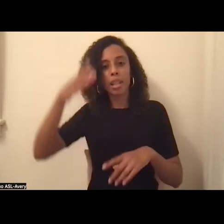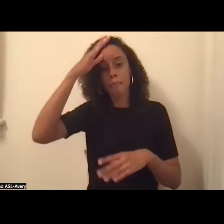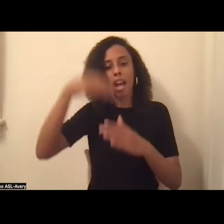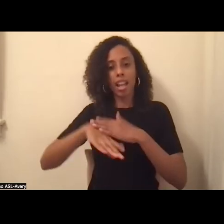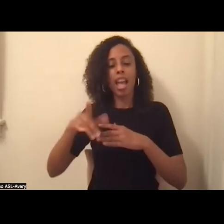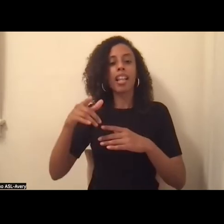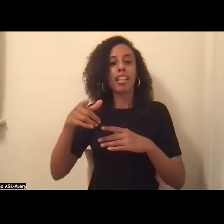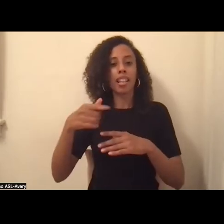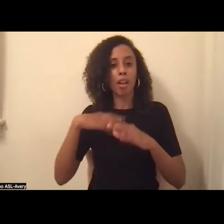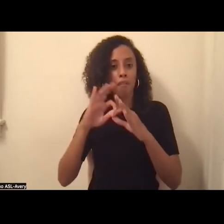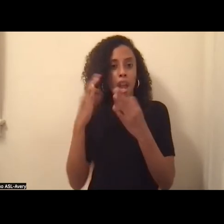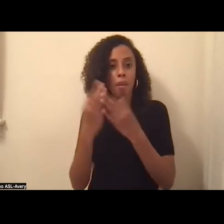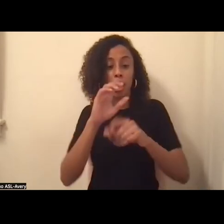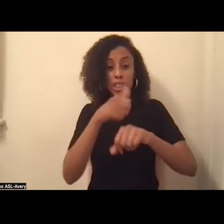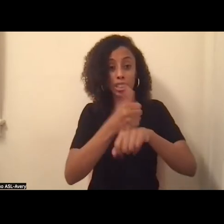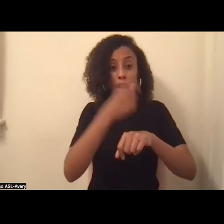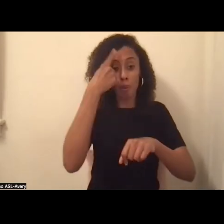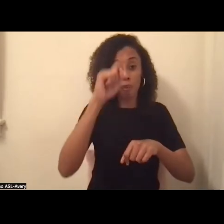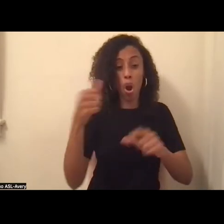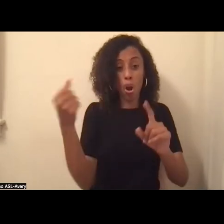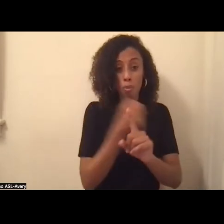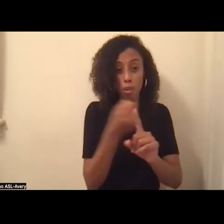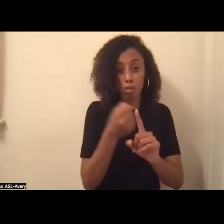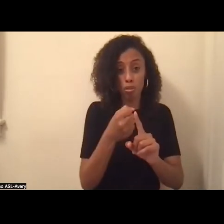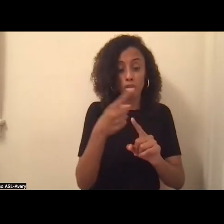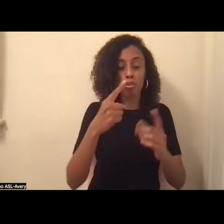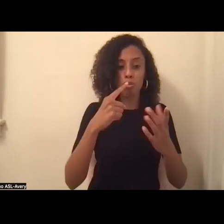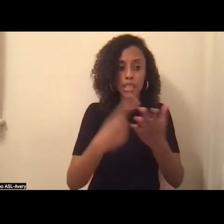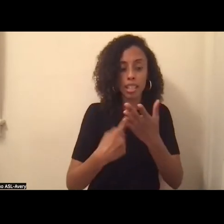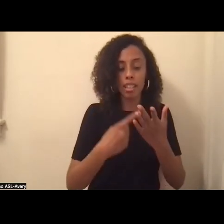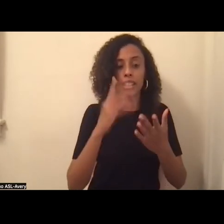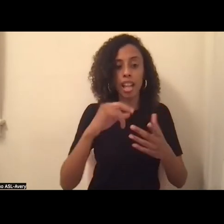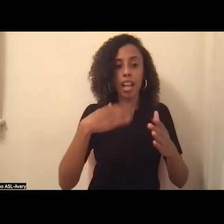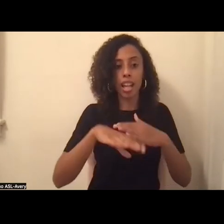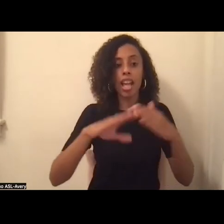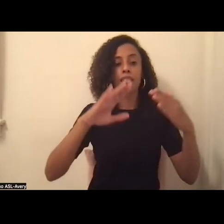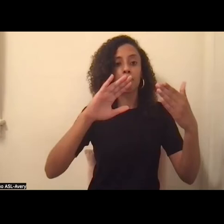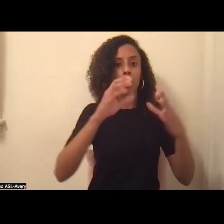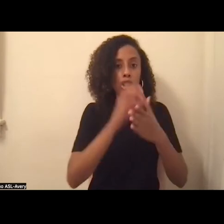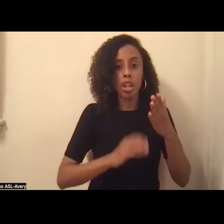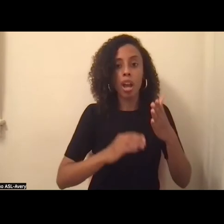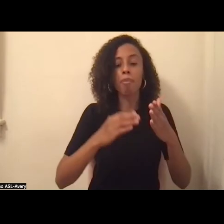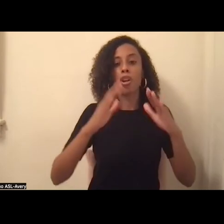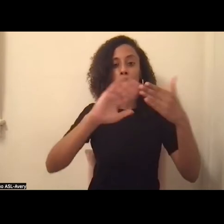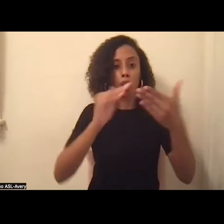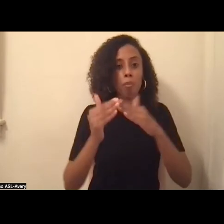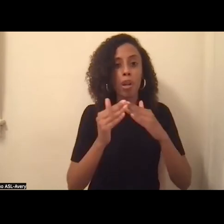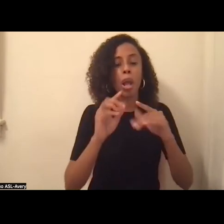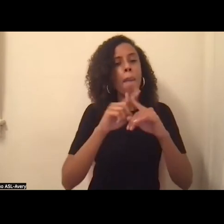in that chapter on community, and then also talks about the importance of friendships. I want to come back to